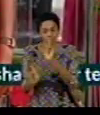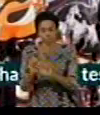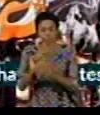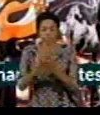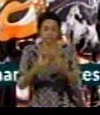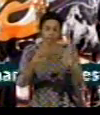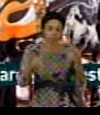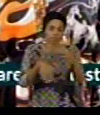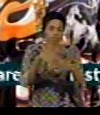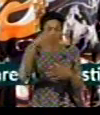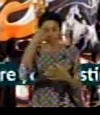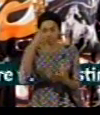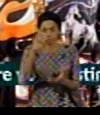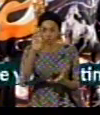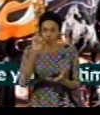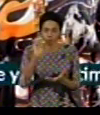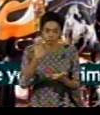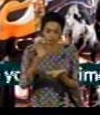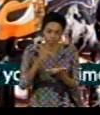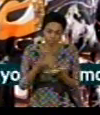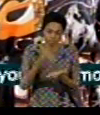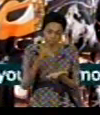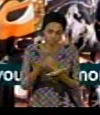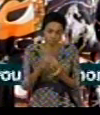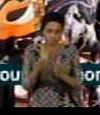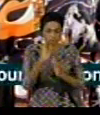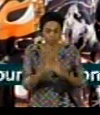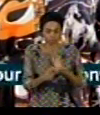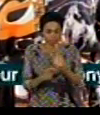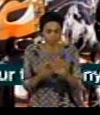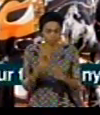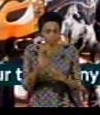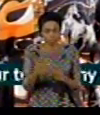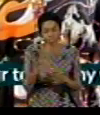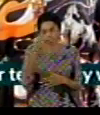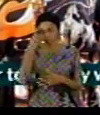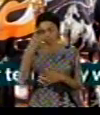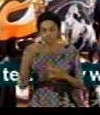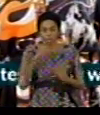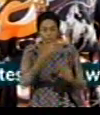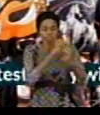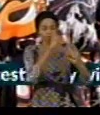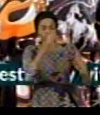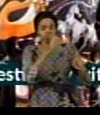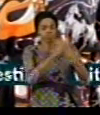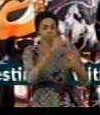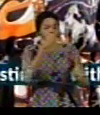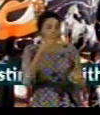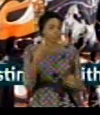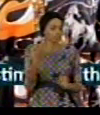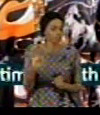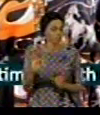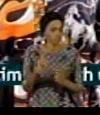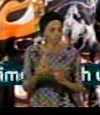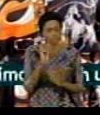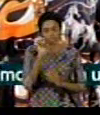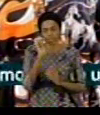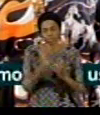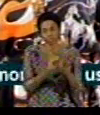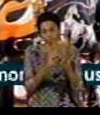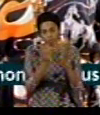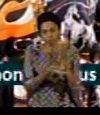man march for the publicity of the July edition. And after that particular